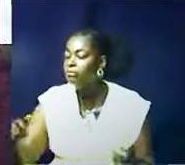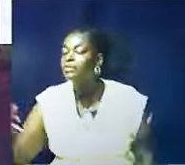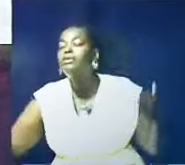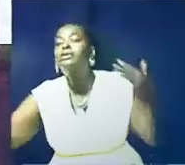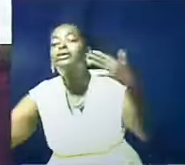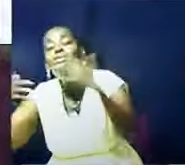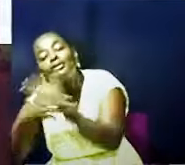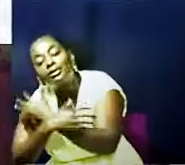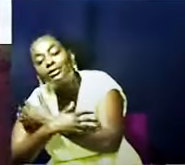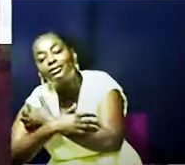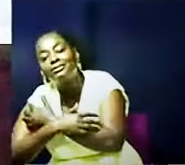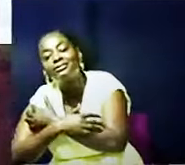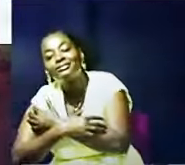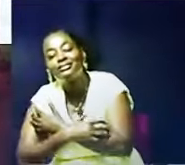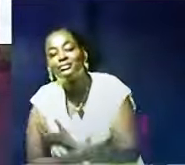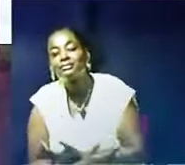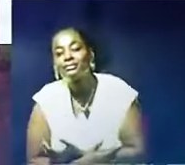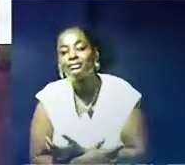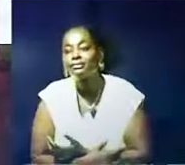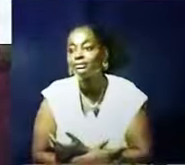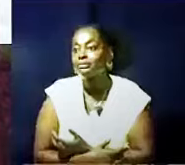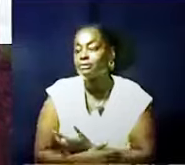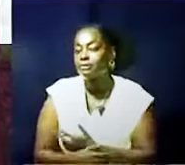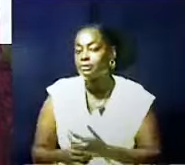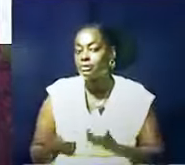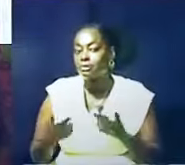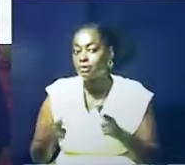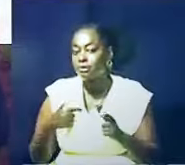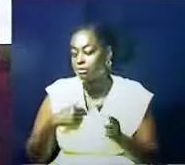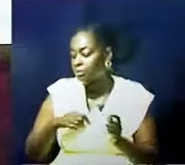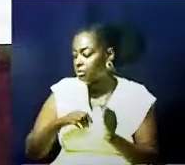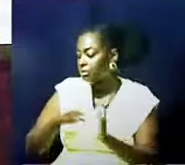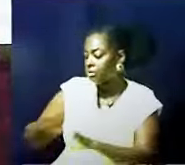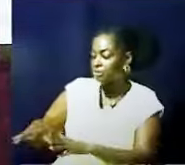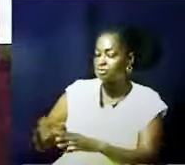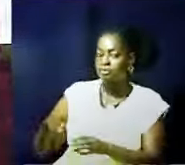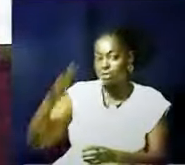semenum. When I left him, me jar no no.